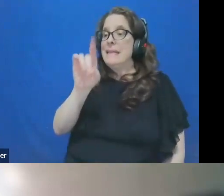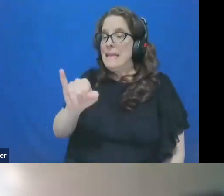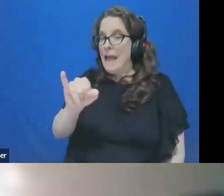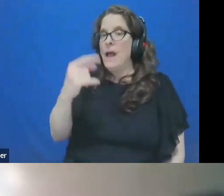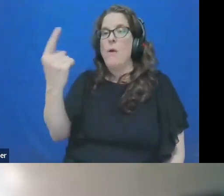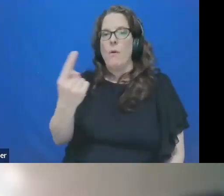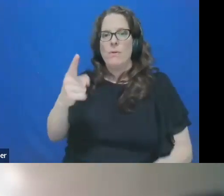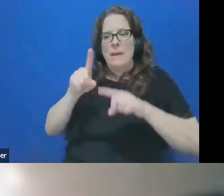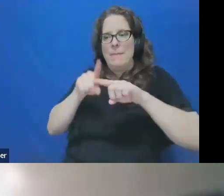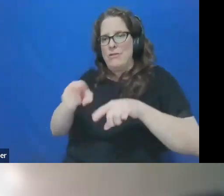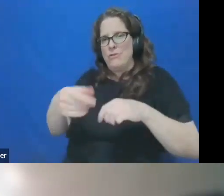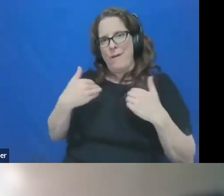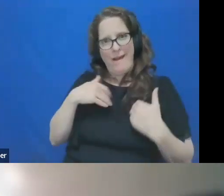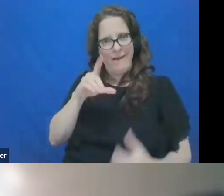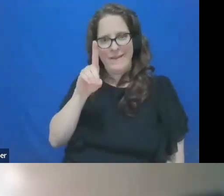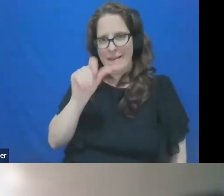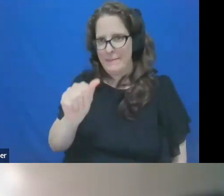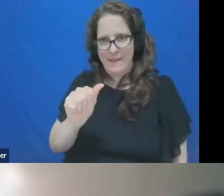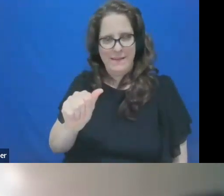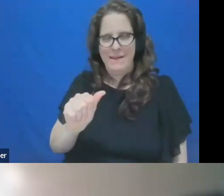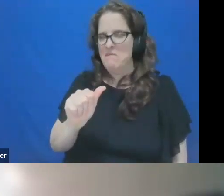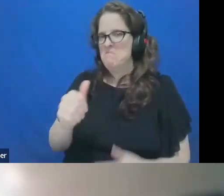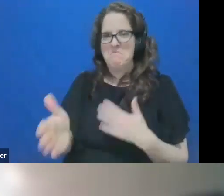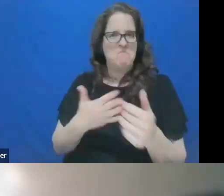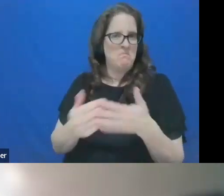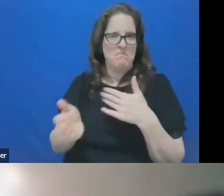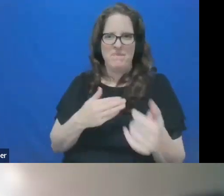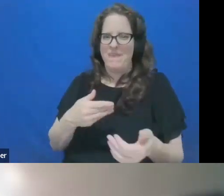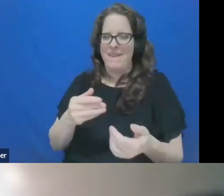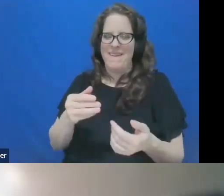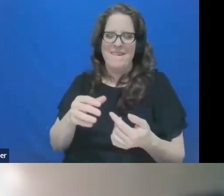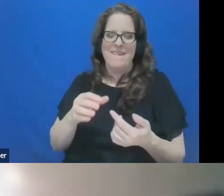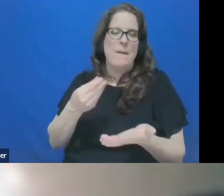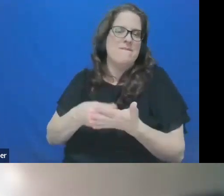not financial need.